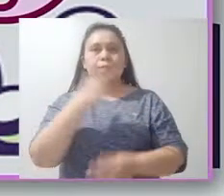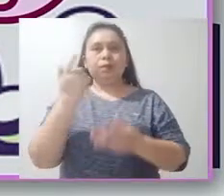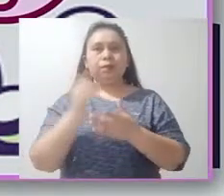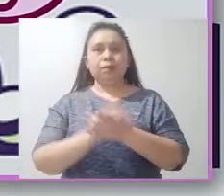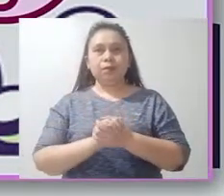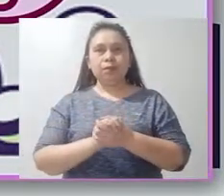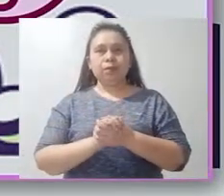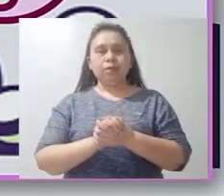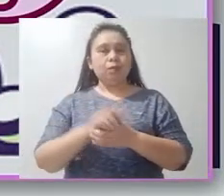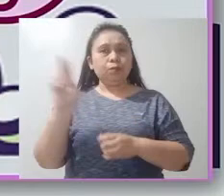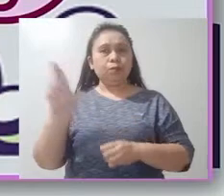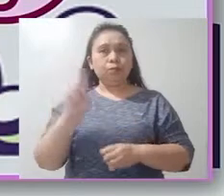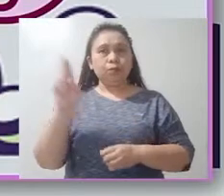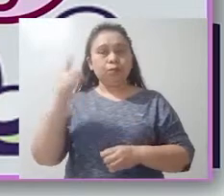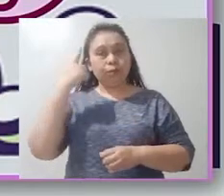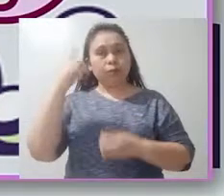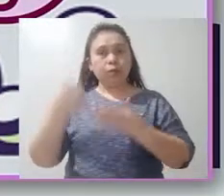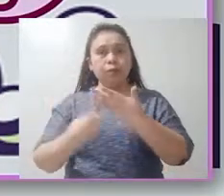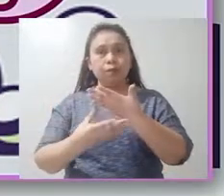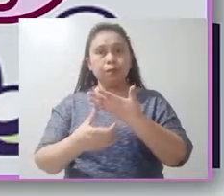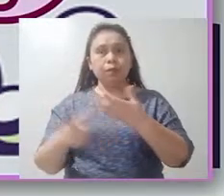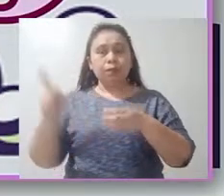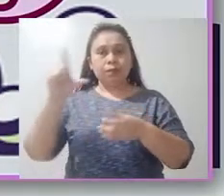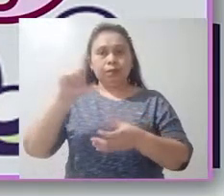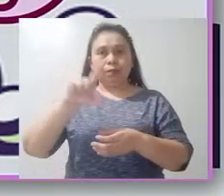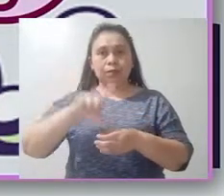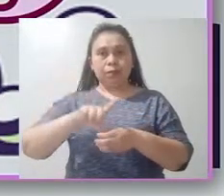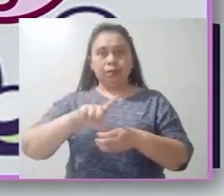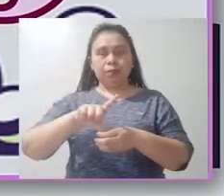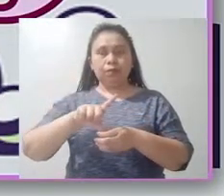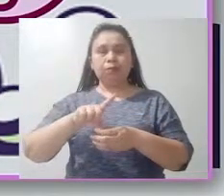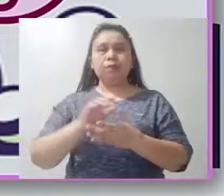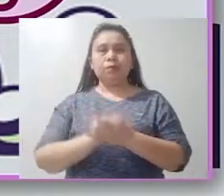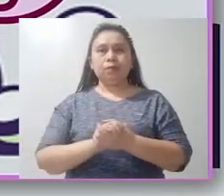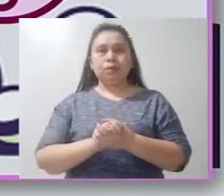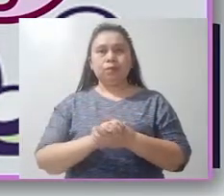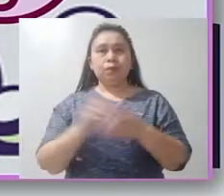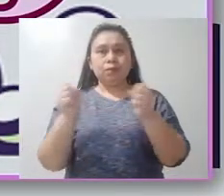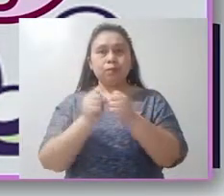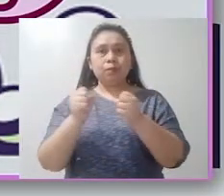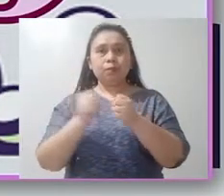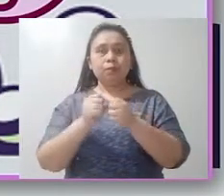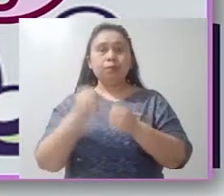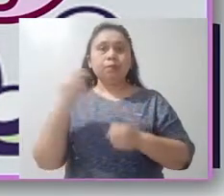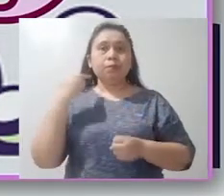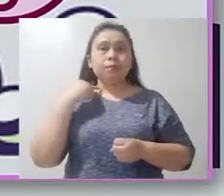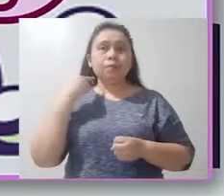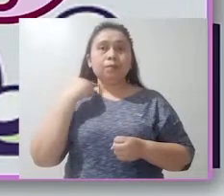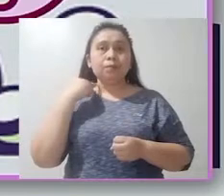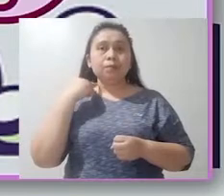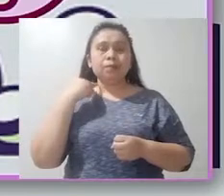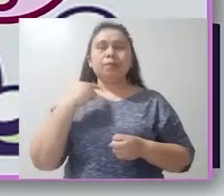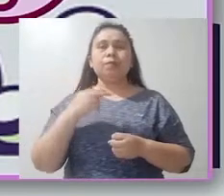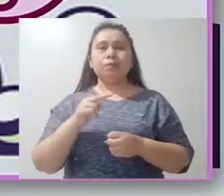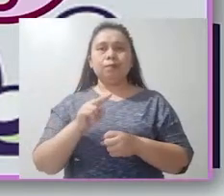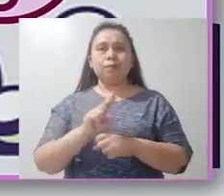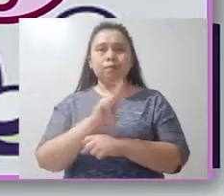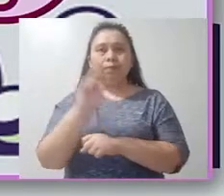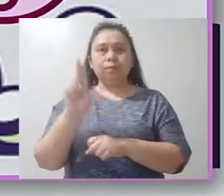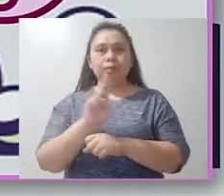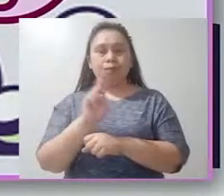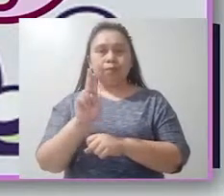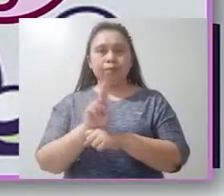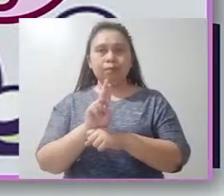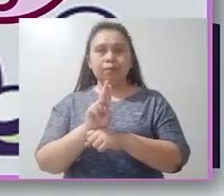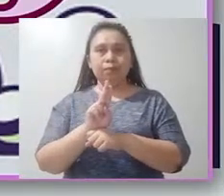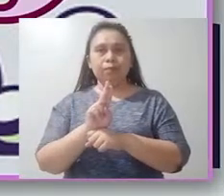Erlenmeyer flasks are suitable for heating liquids. The small neck reduces evaporative losses